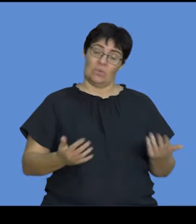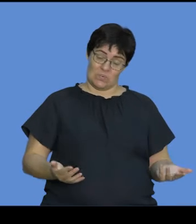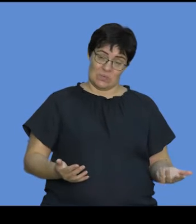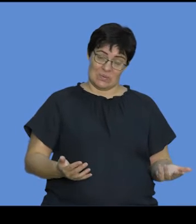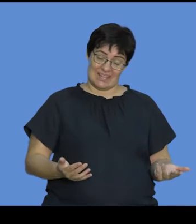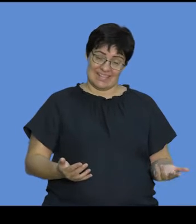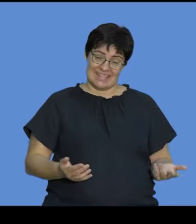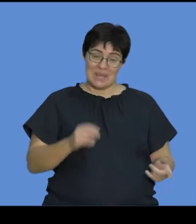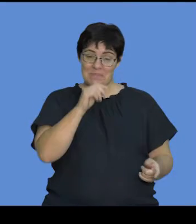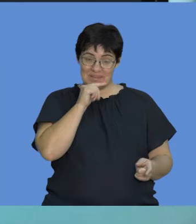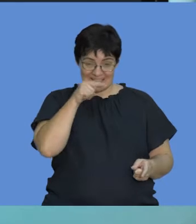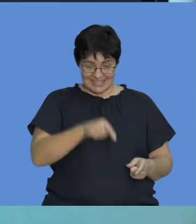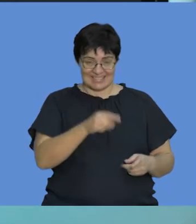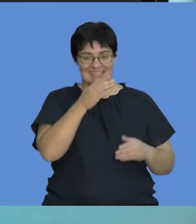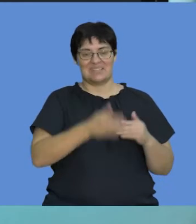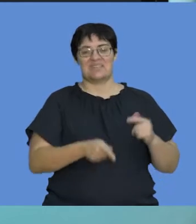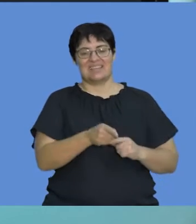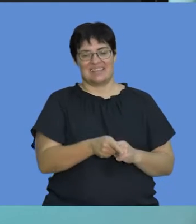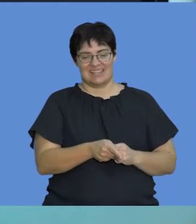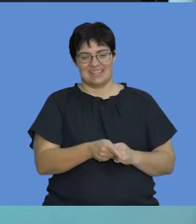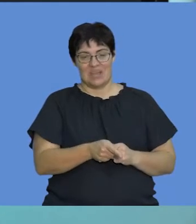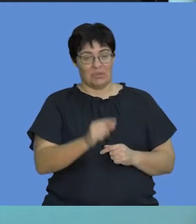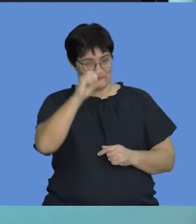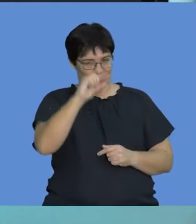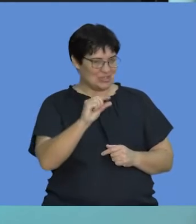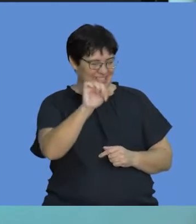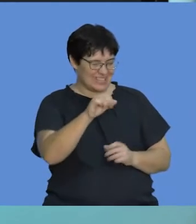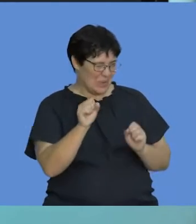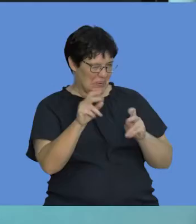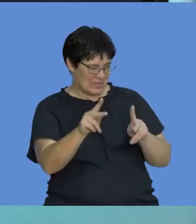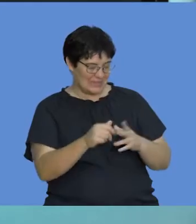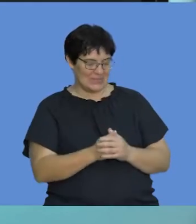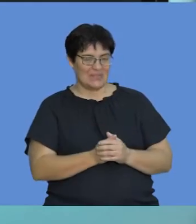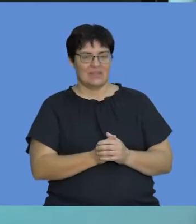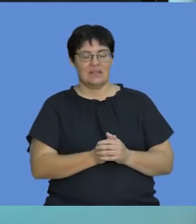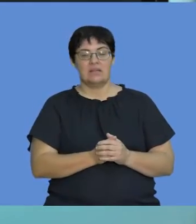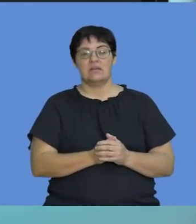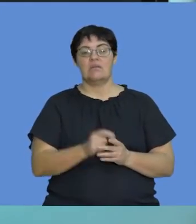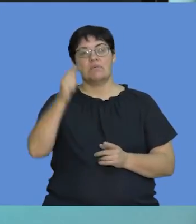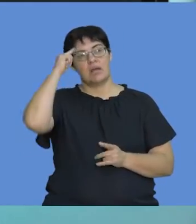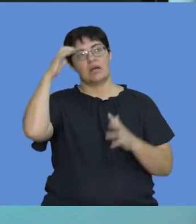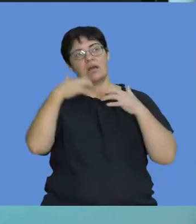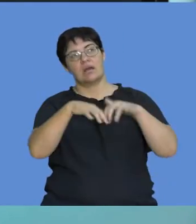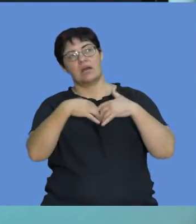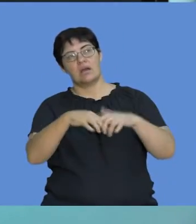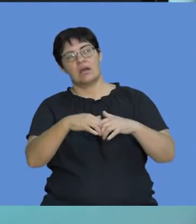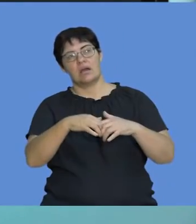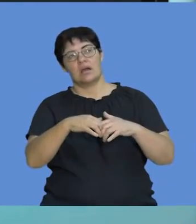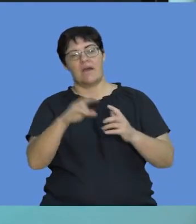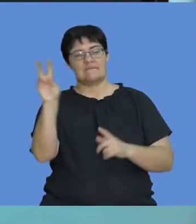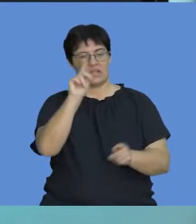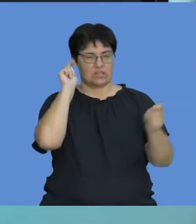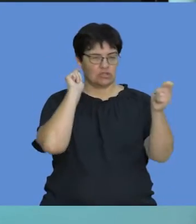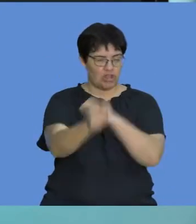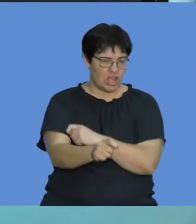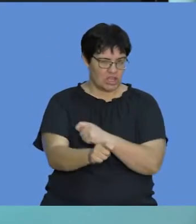that brings us to the end of this section, which was quite short, but it's okay. We're thinking about the vectors of changing